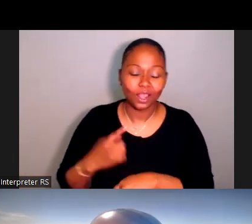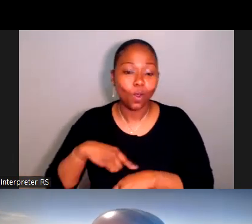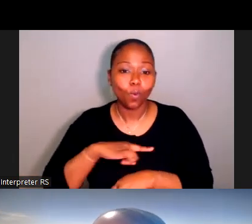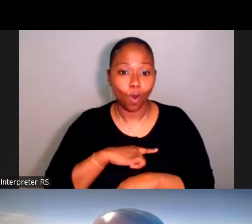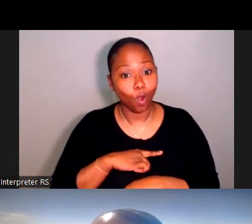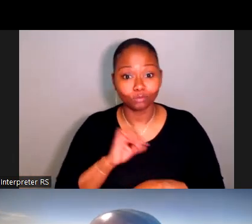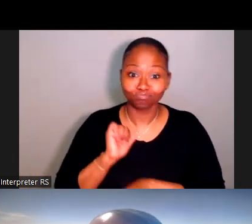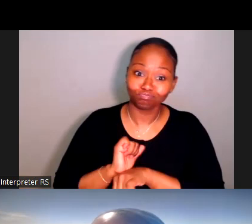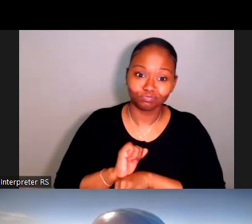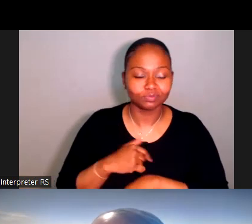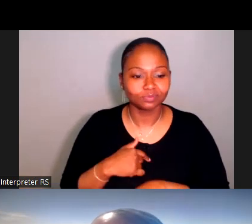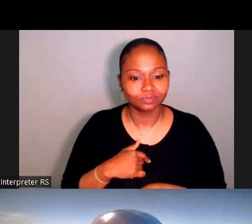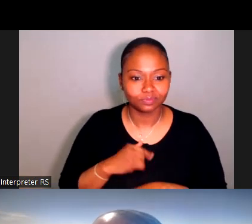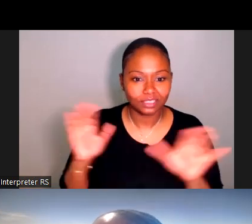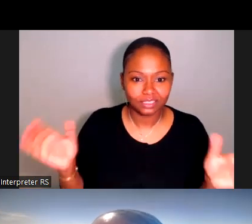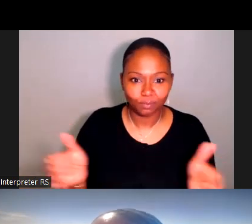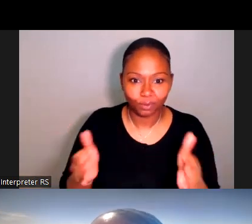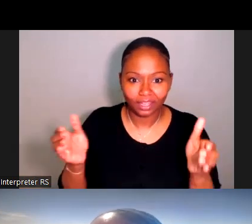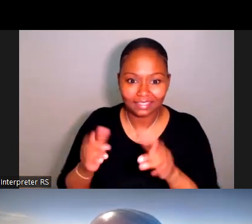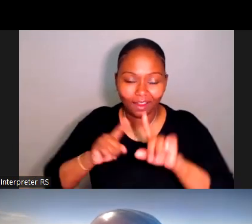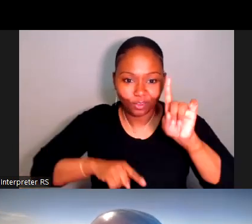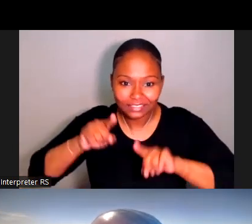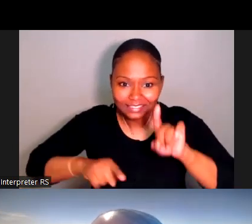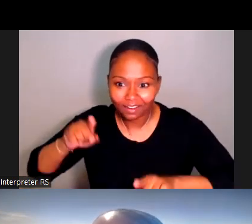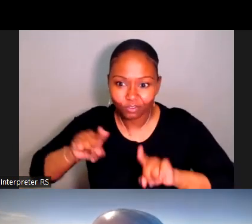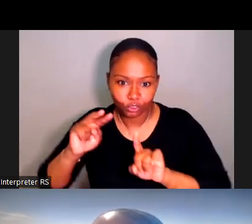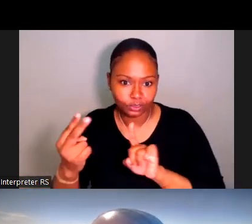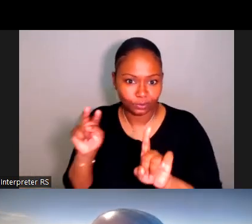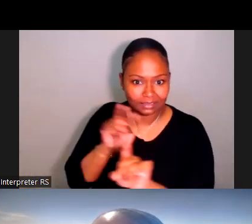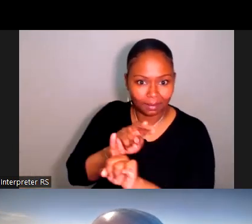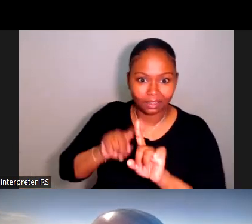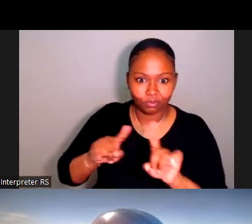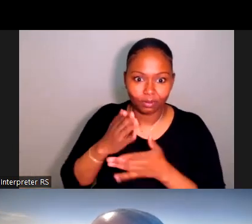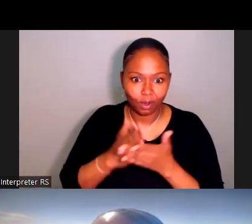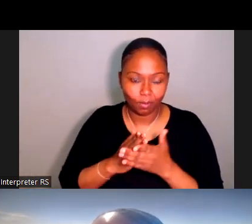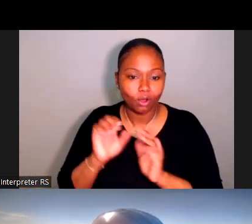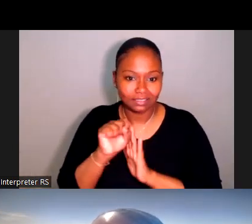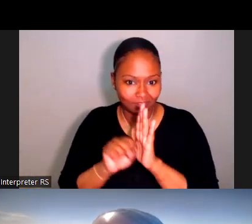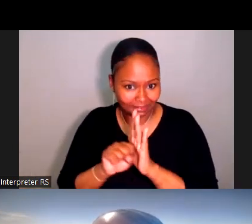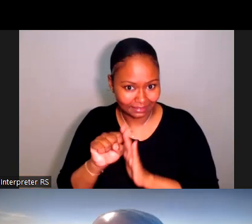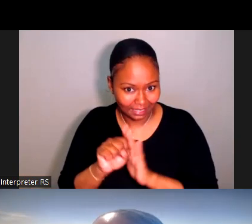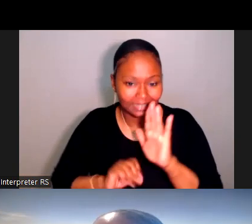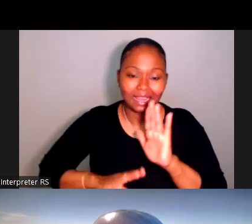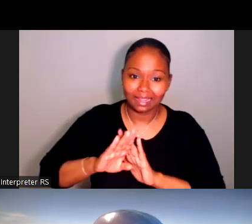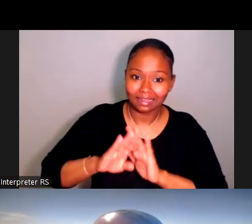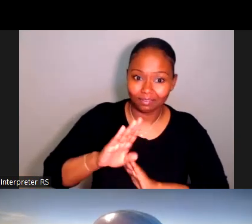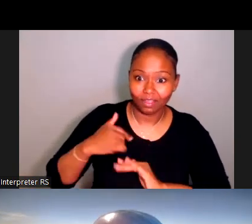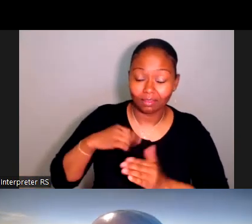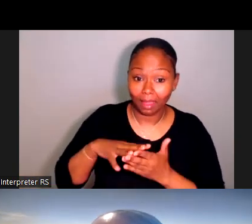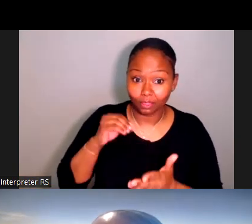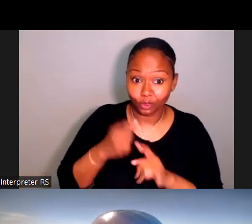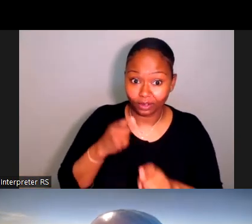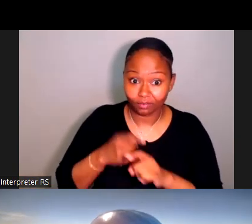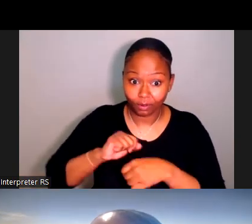with bringing together diverse perspectives from across the state and building on learnings from the COVID-19 public